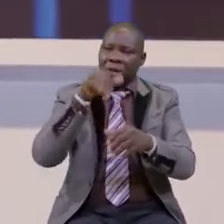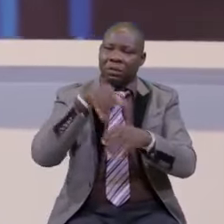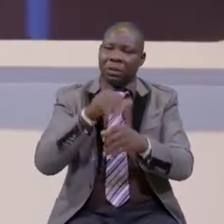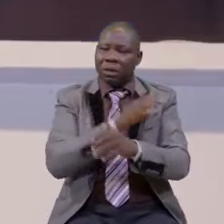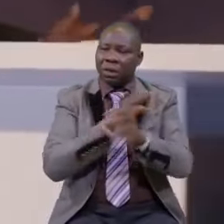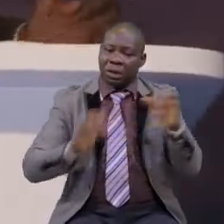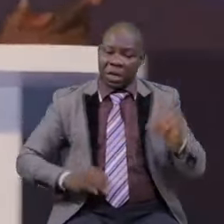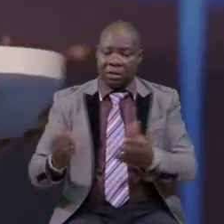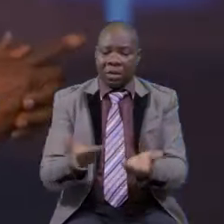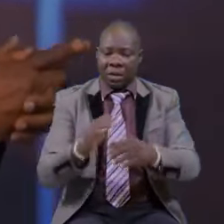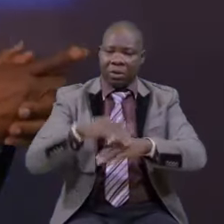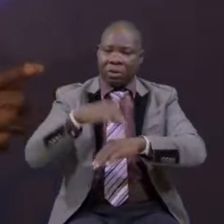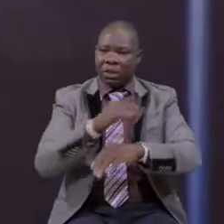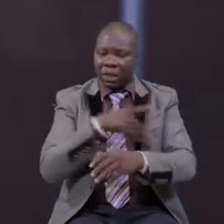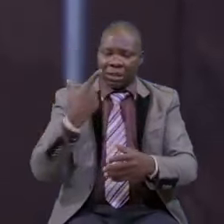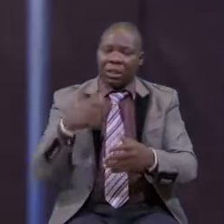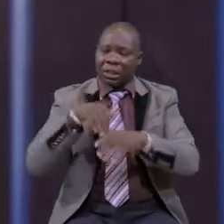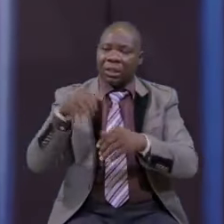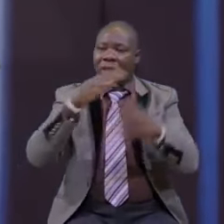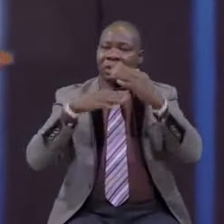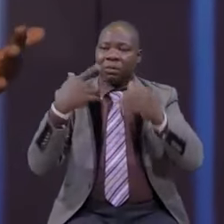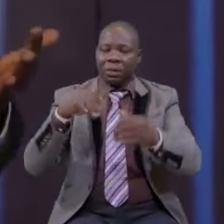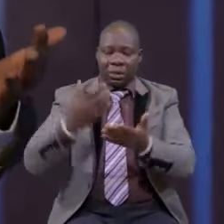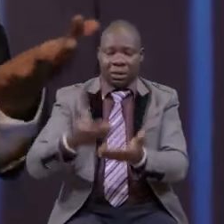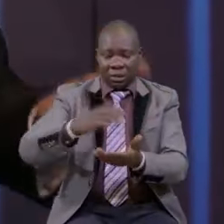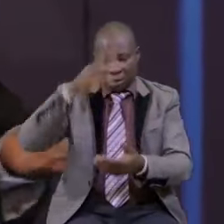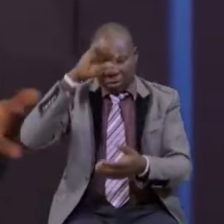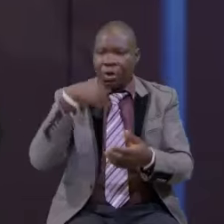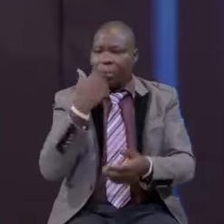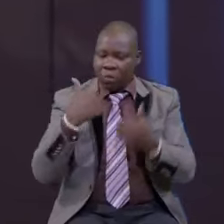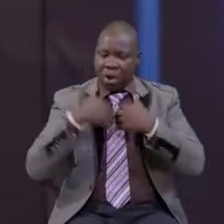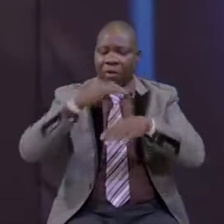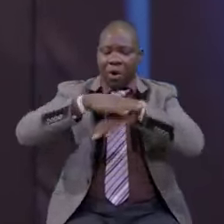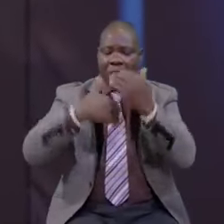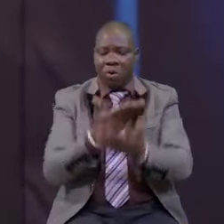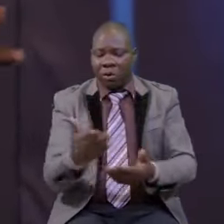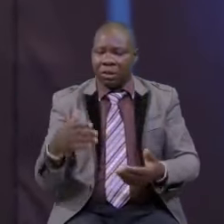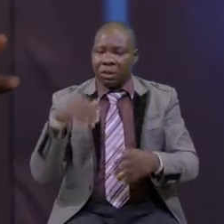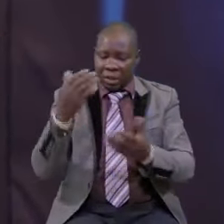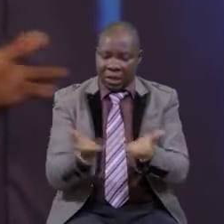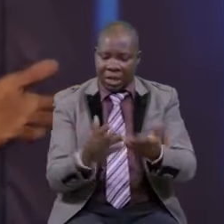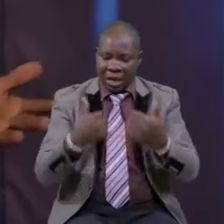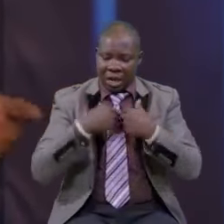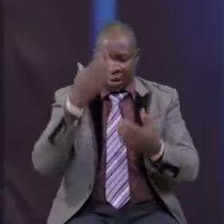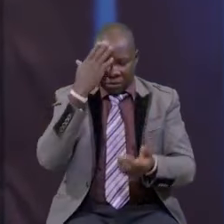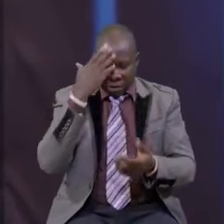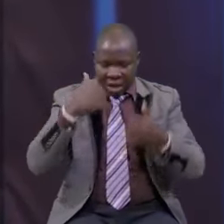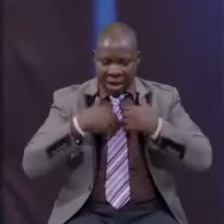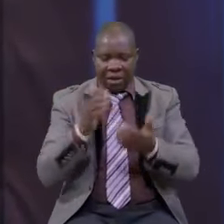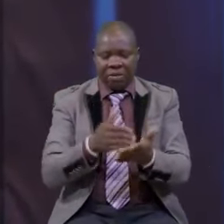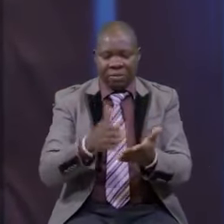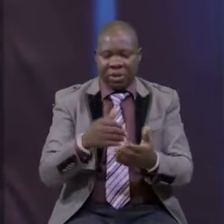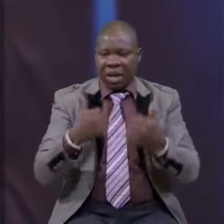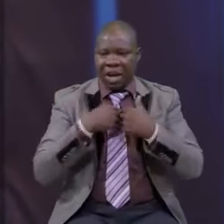be terrible. But the rich man, he had all things here. He had money, he had knowledge, he had contacts, he had everything.